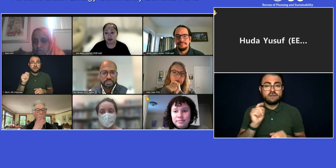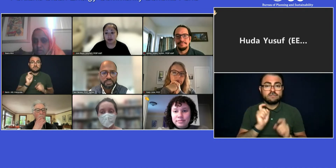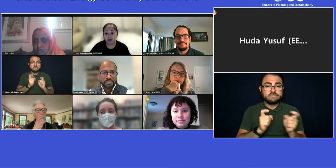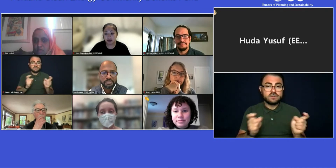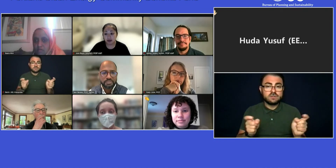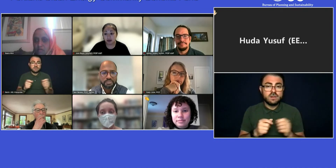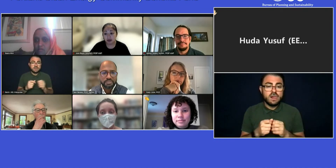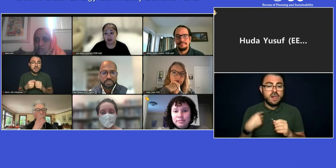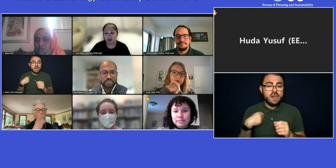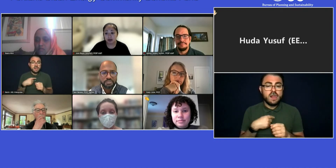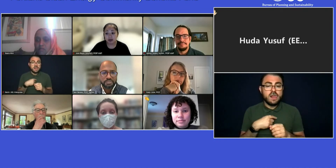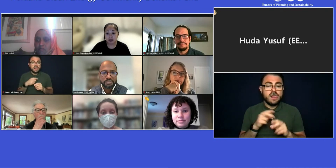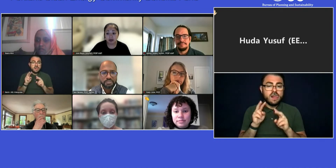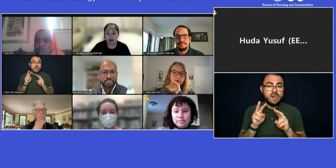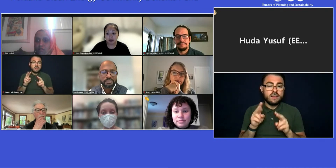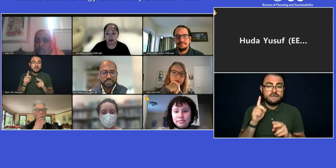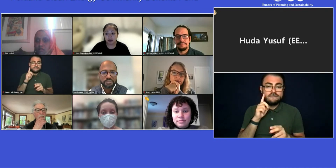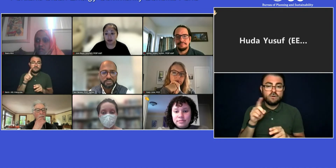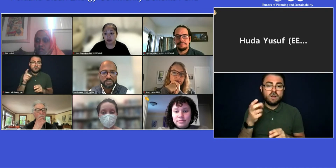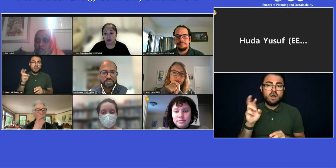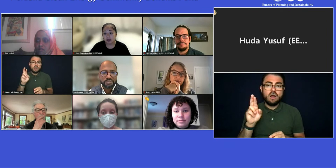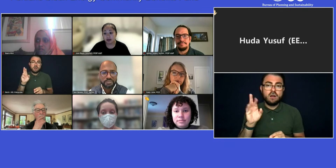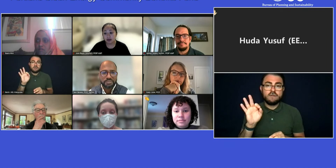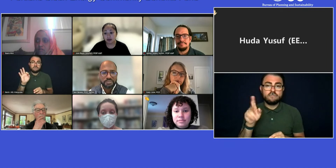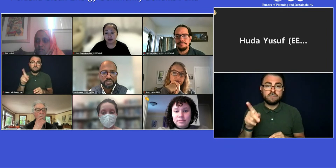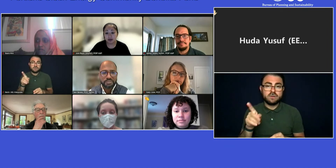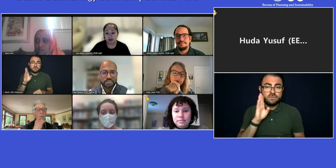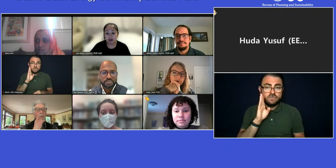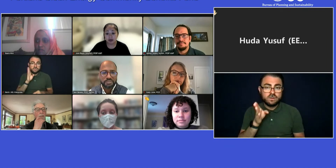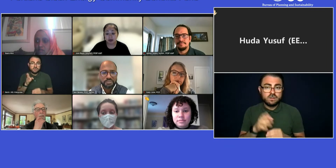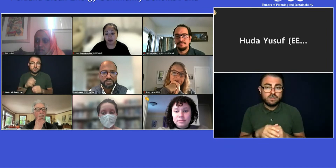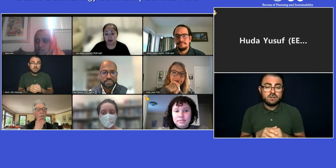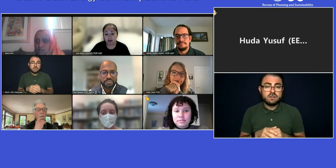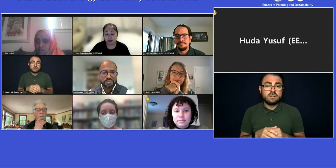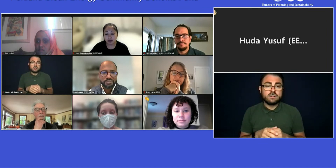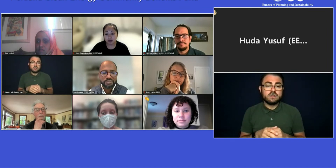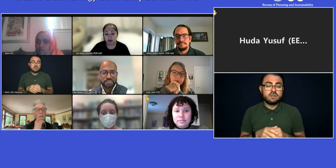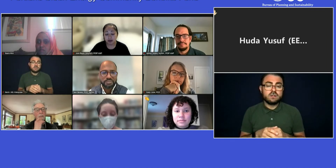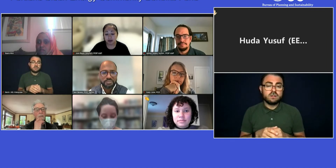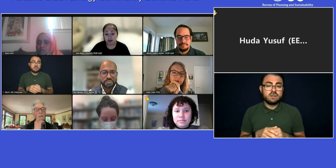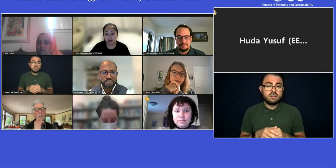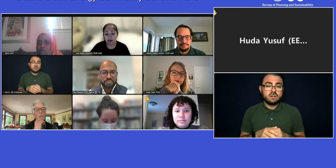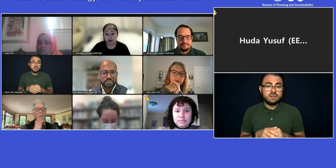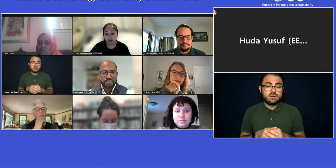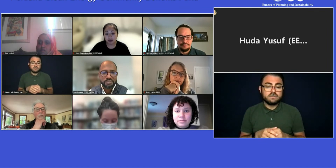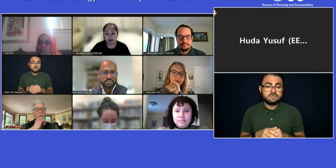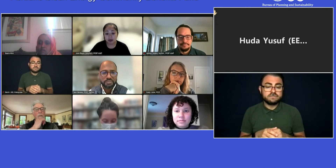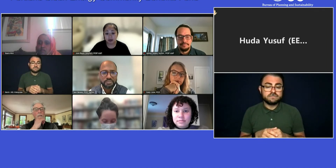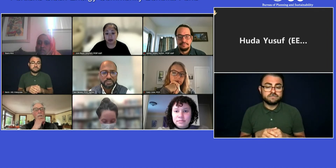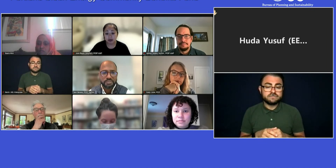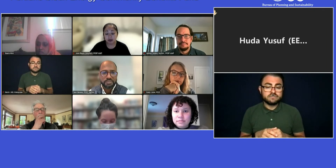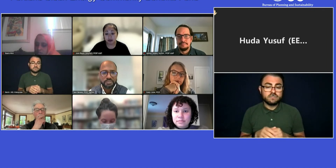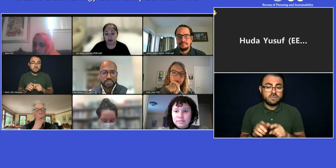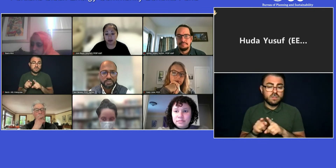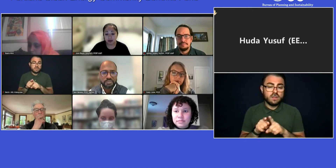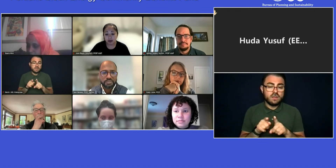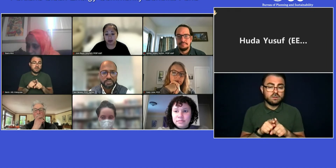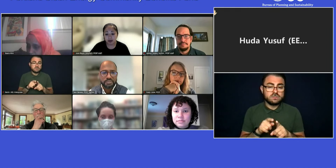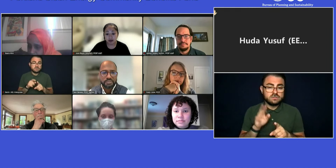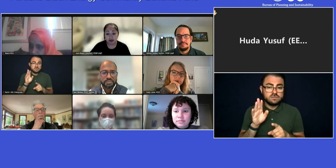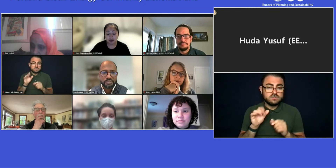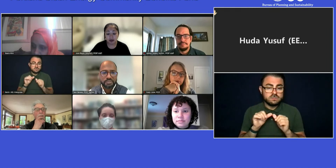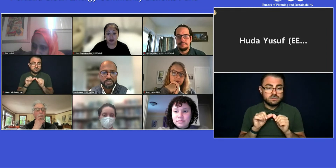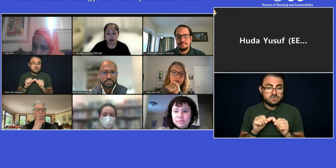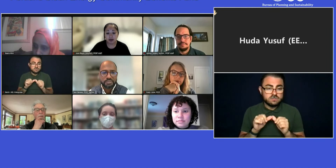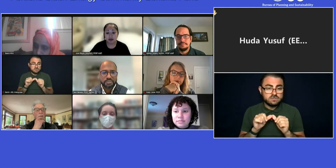of the RFPs. And also I would like to assure the continued ECRC support in all the